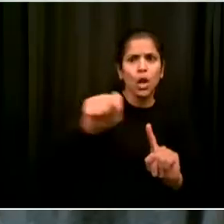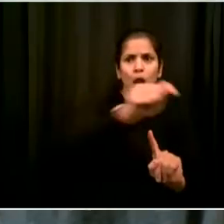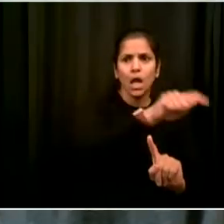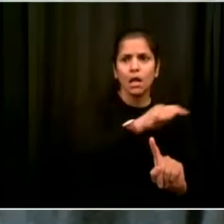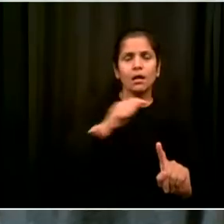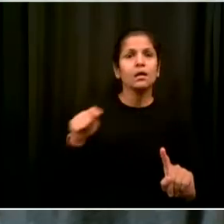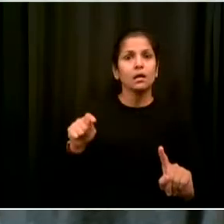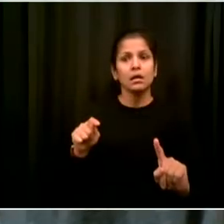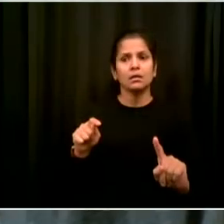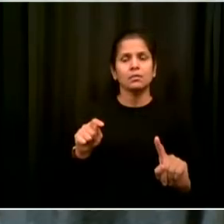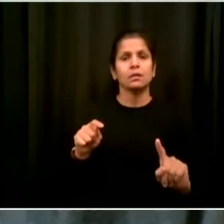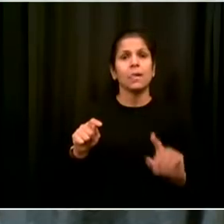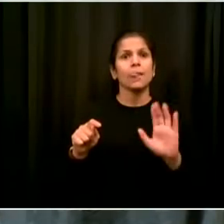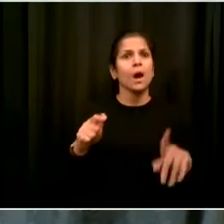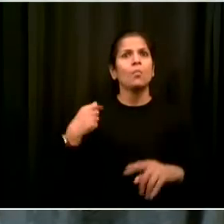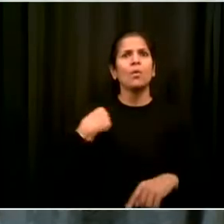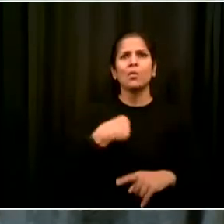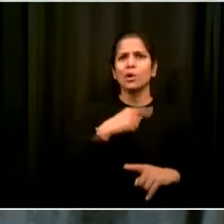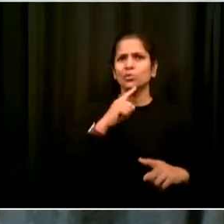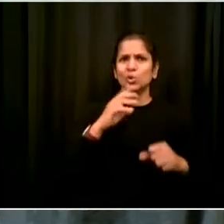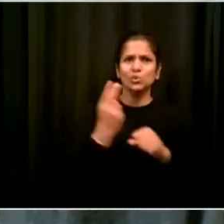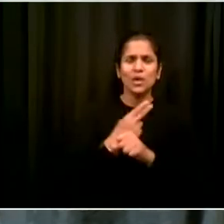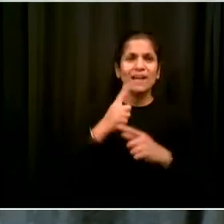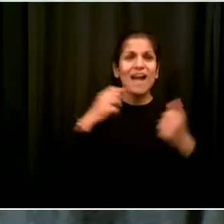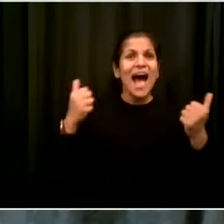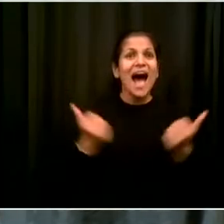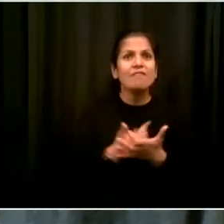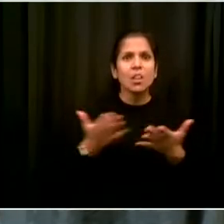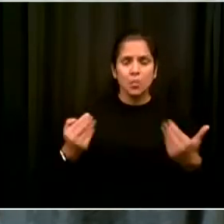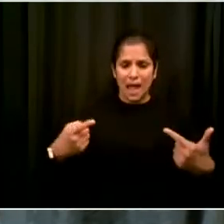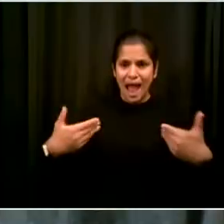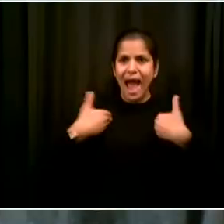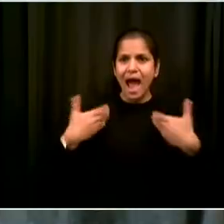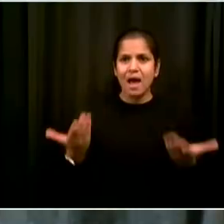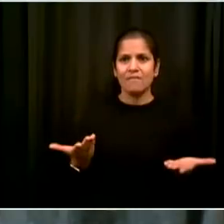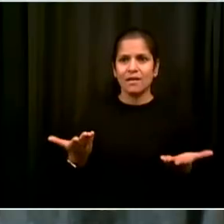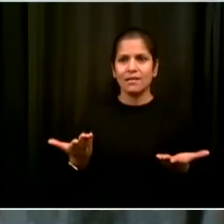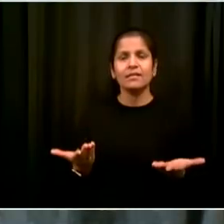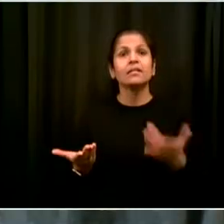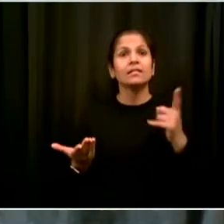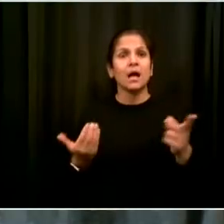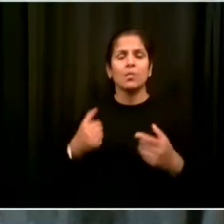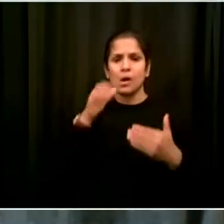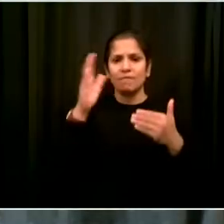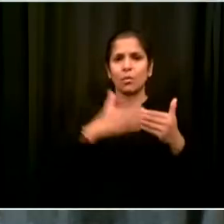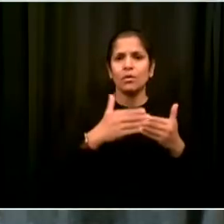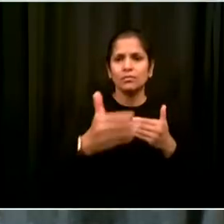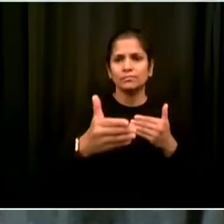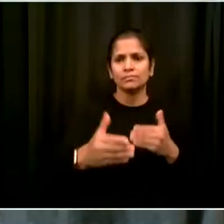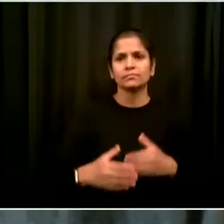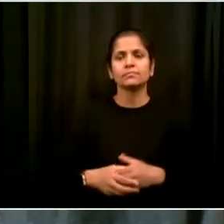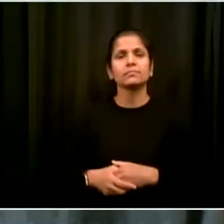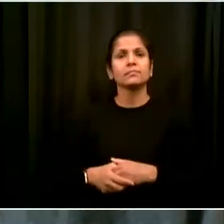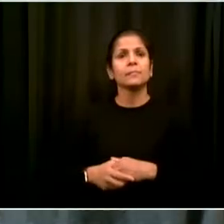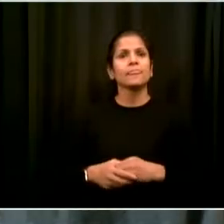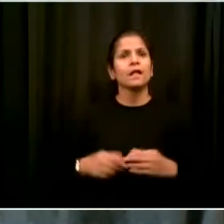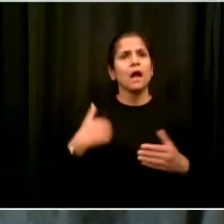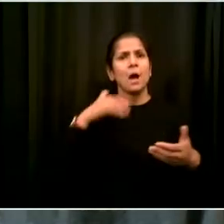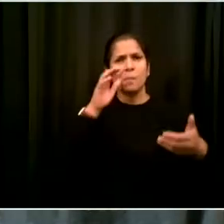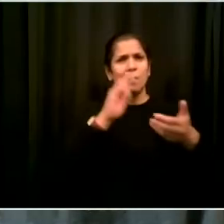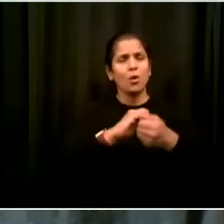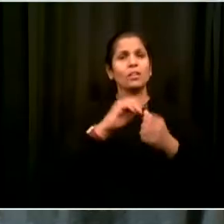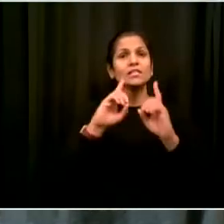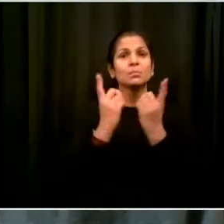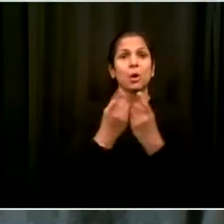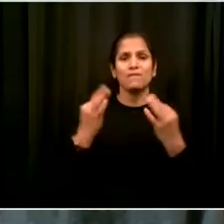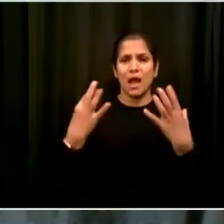of that apparatus as we move forward with the command center in partnership with the Department of Health to actually build on that trust that we have